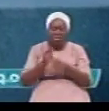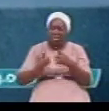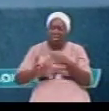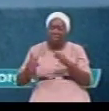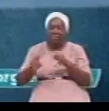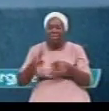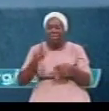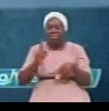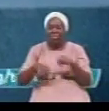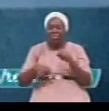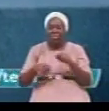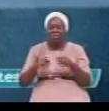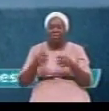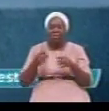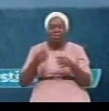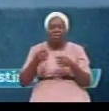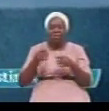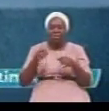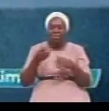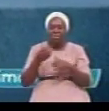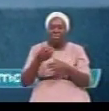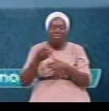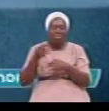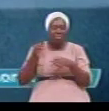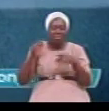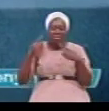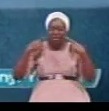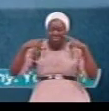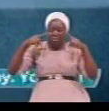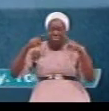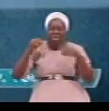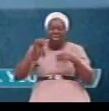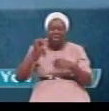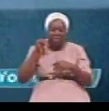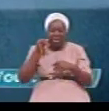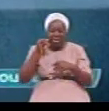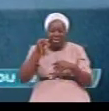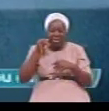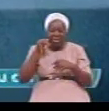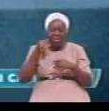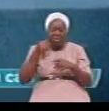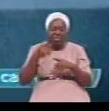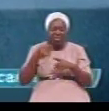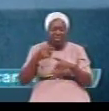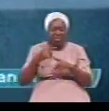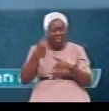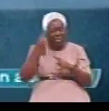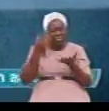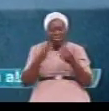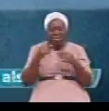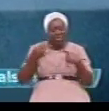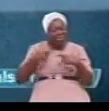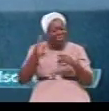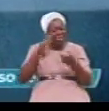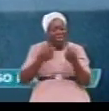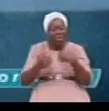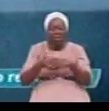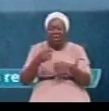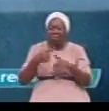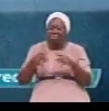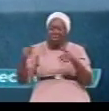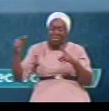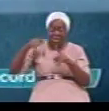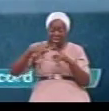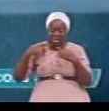give the testimony yesterday. I was thinking maybe the pain would come back, but the pain has gone. I'm not even feeling pain up to